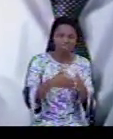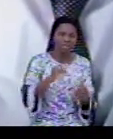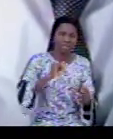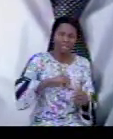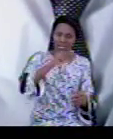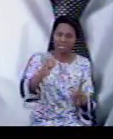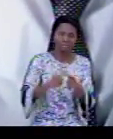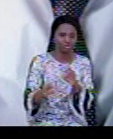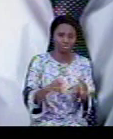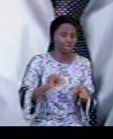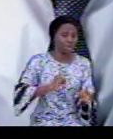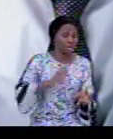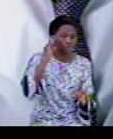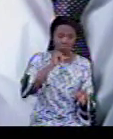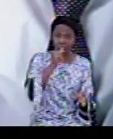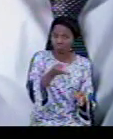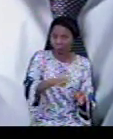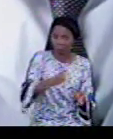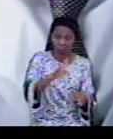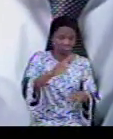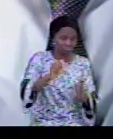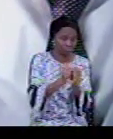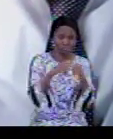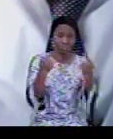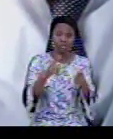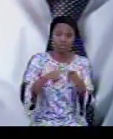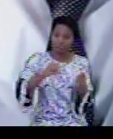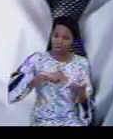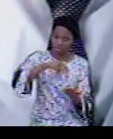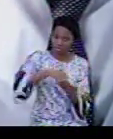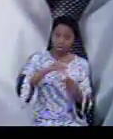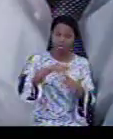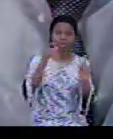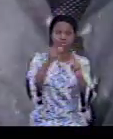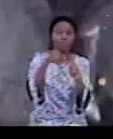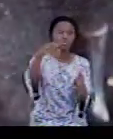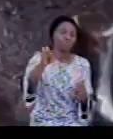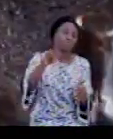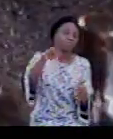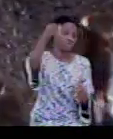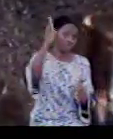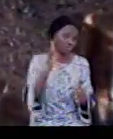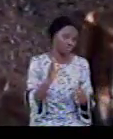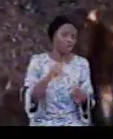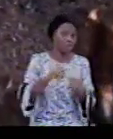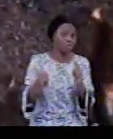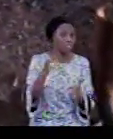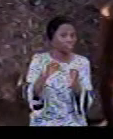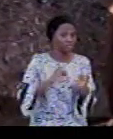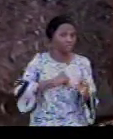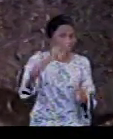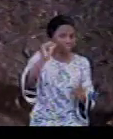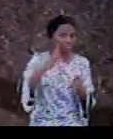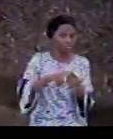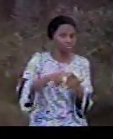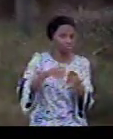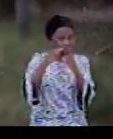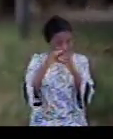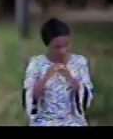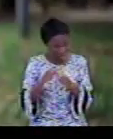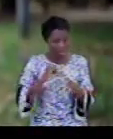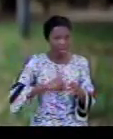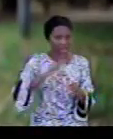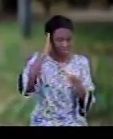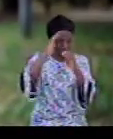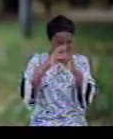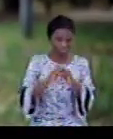will not compromise. I'm going to stand on the word of God. But I need to bend. I will bend. Look at that person.